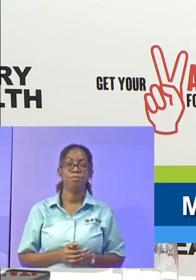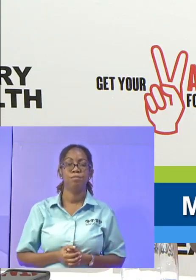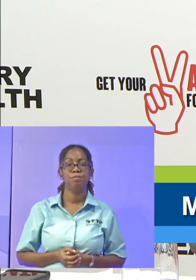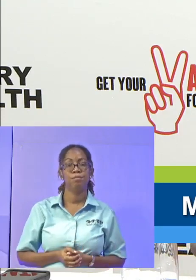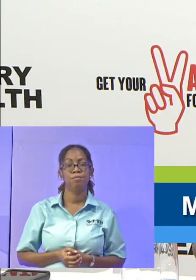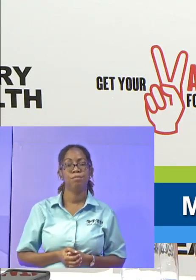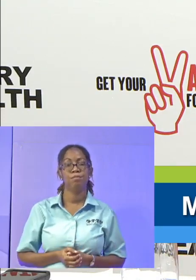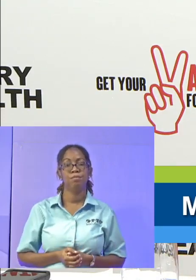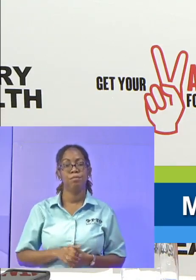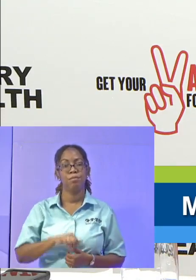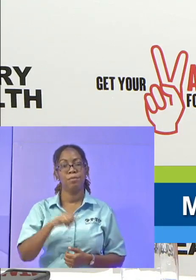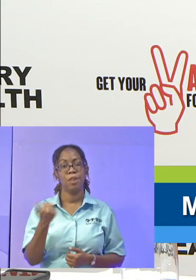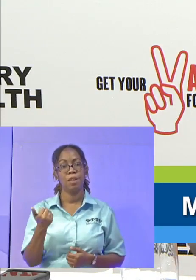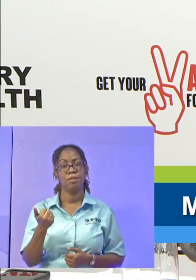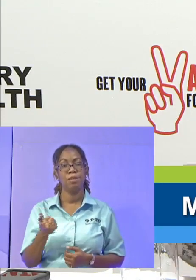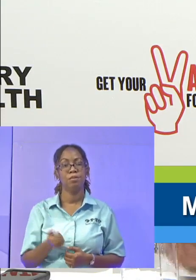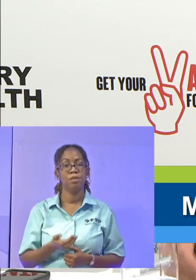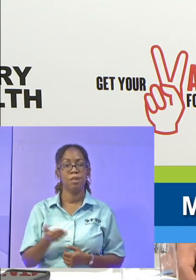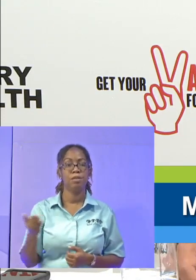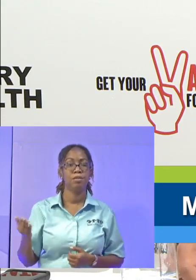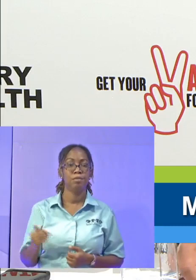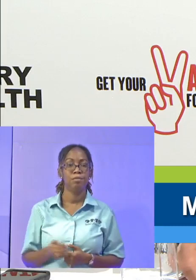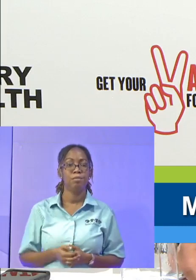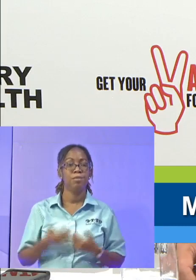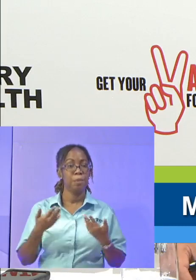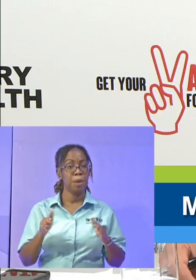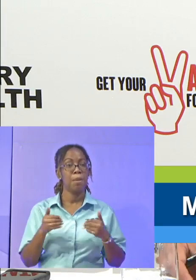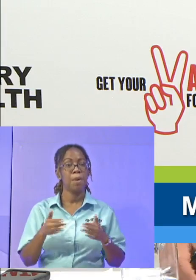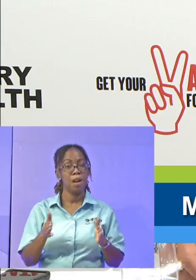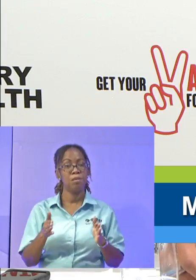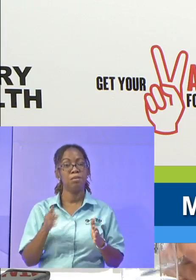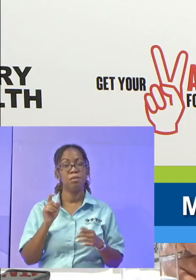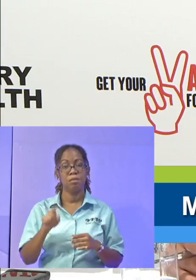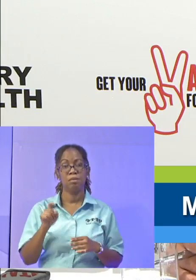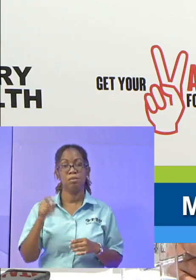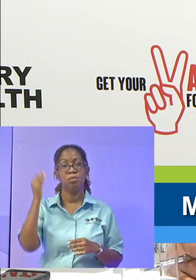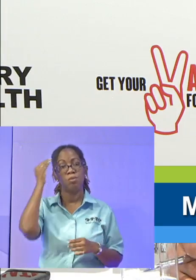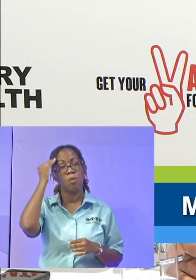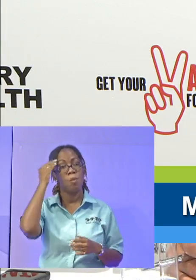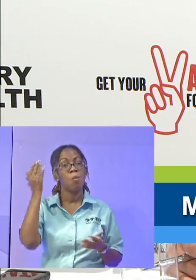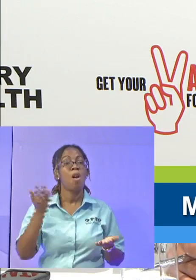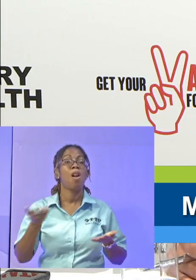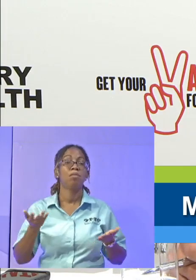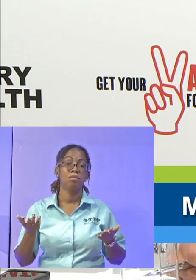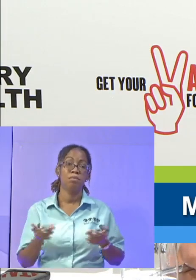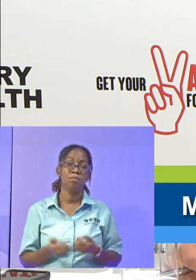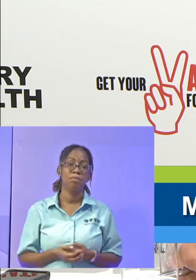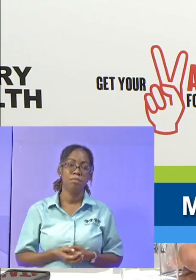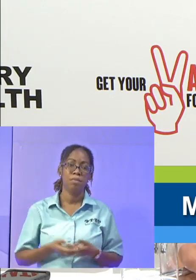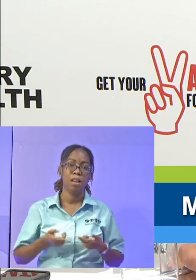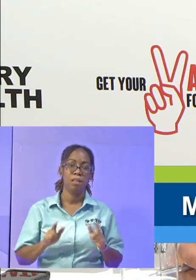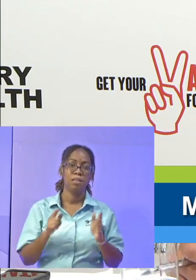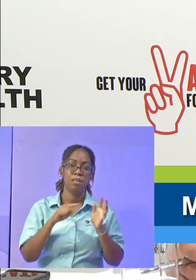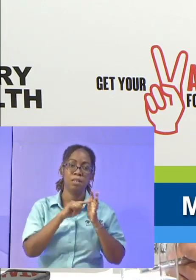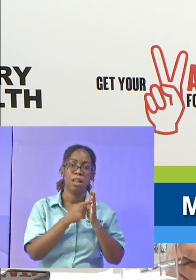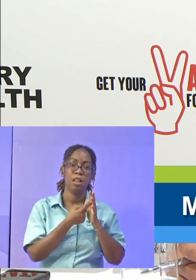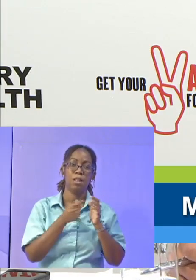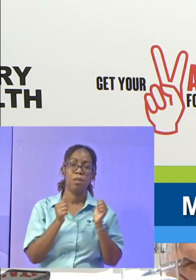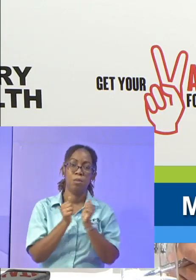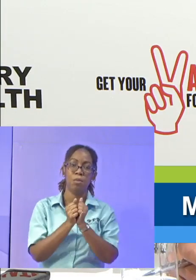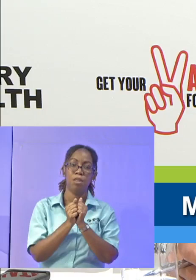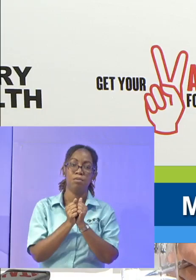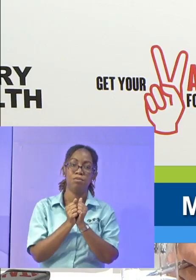Other matters of public interest, which I can announce. So let's pick off